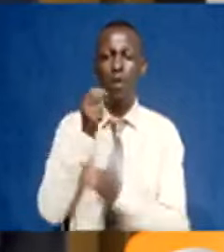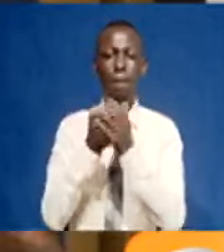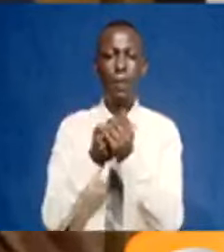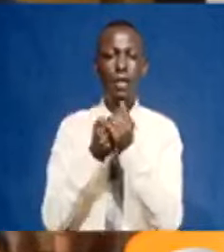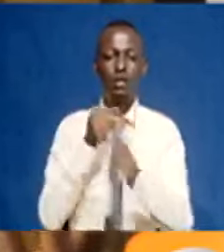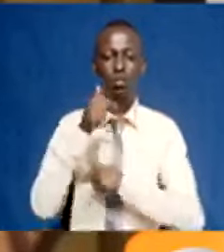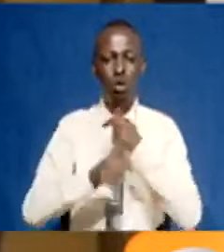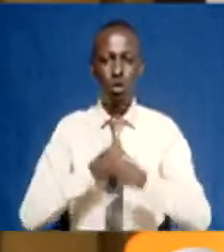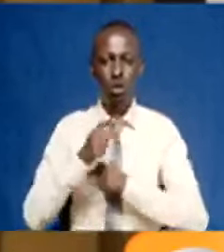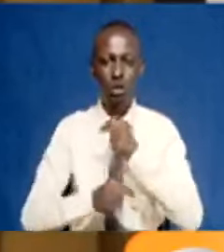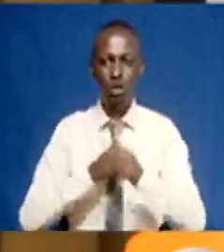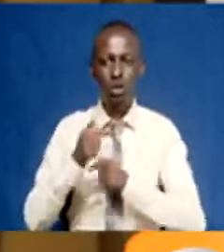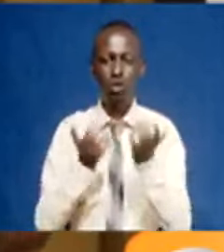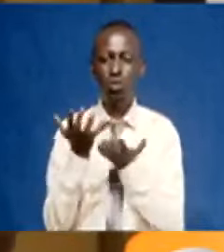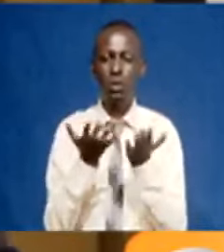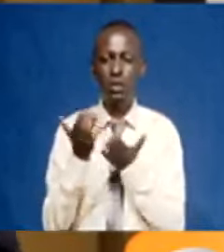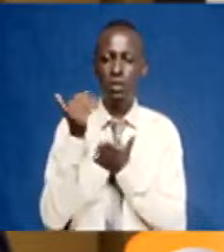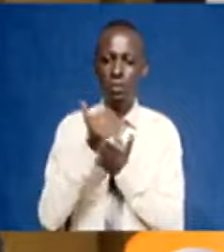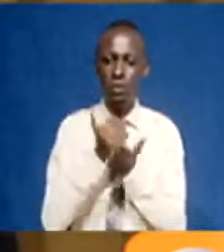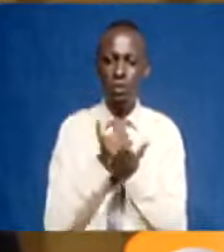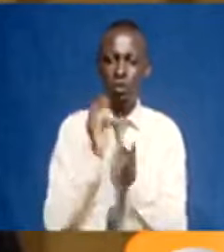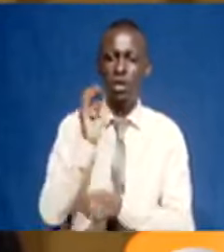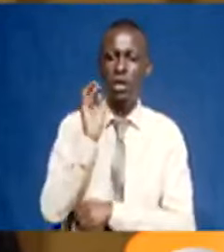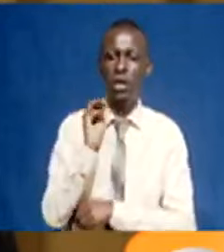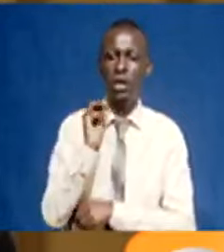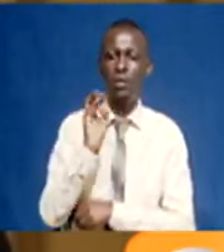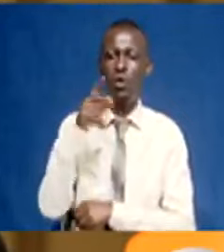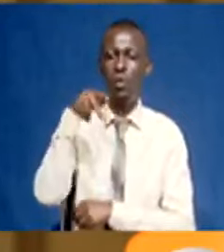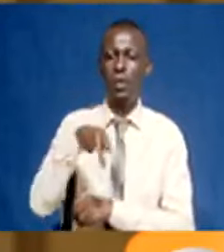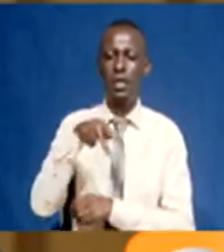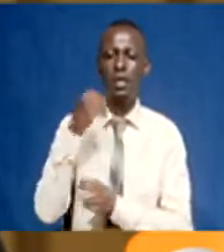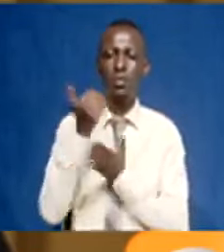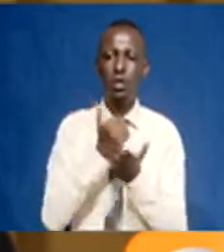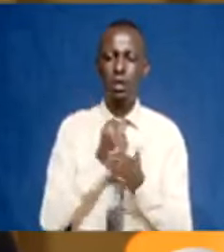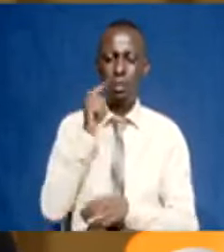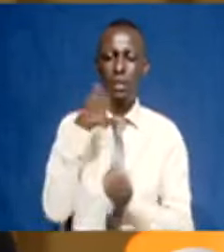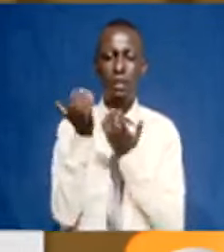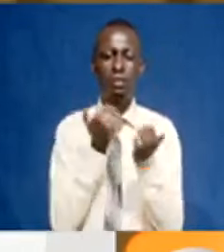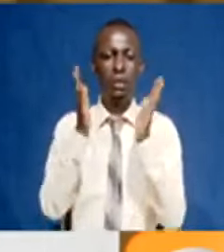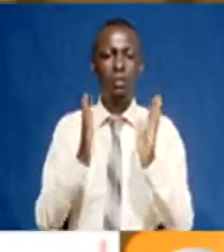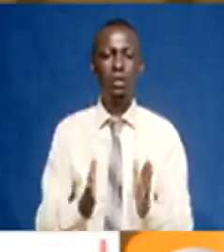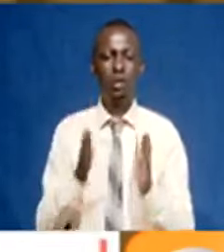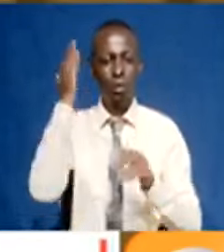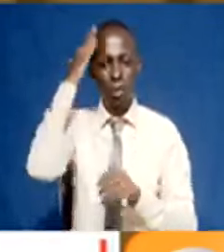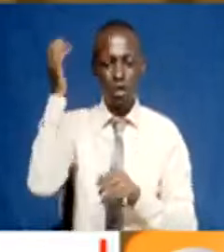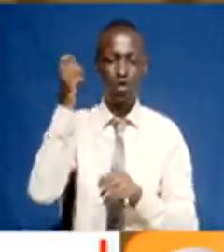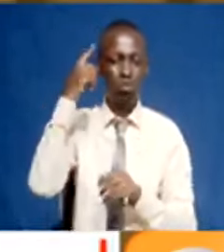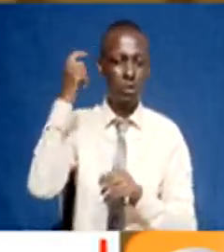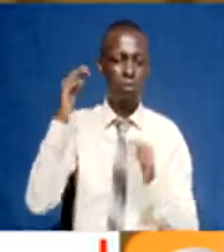development programs to the OMP program. I've been an entrepreneur myself, and I know the biggest dream of an entrepreneur is